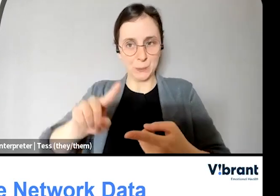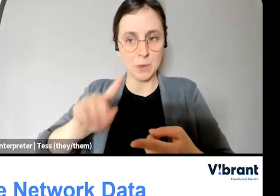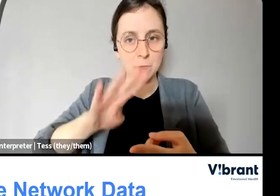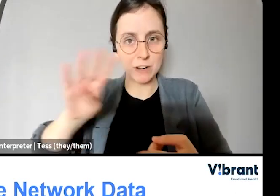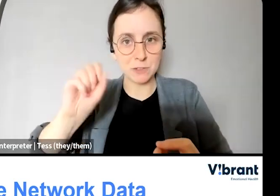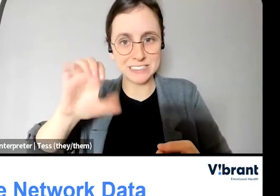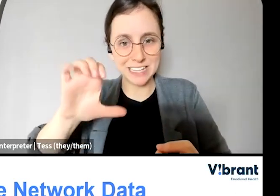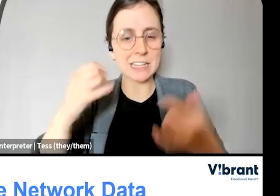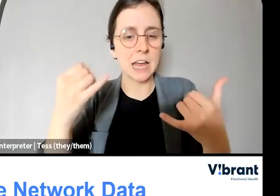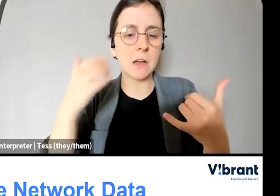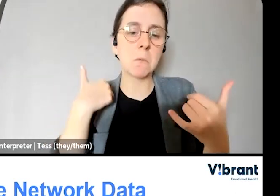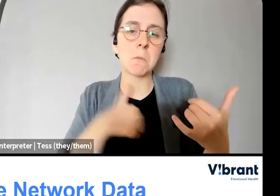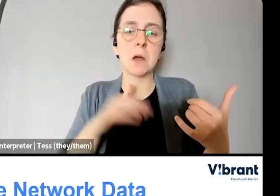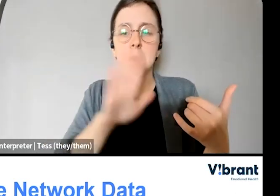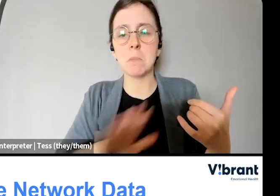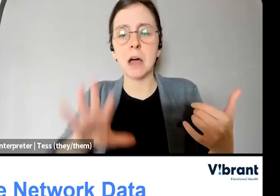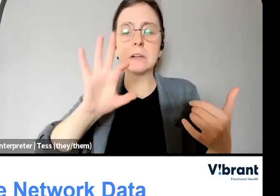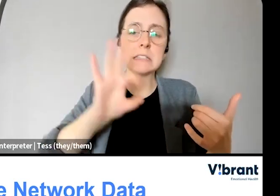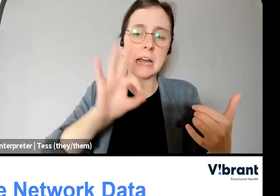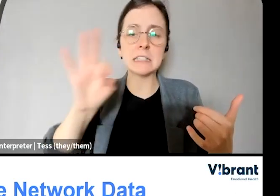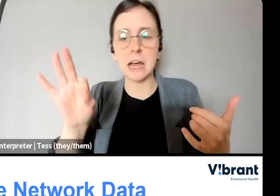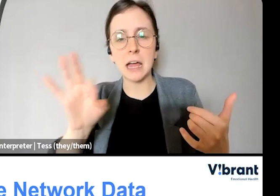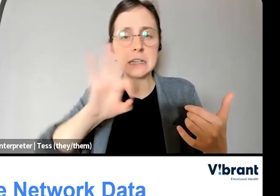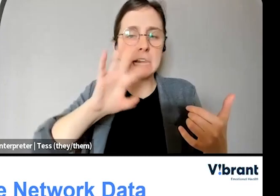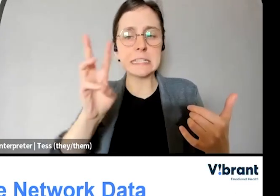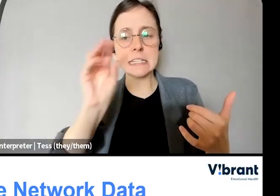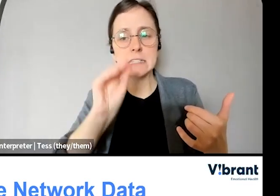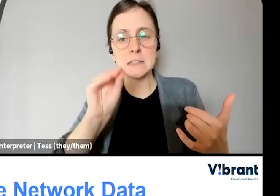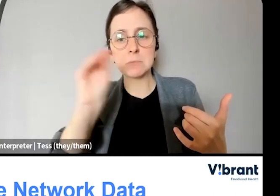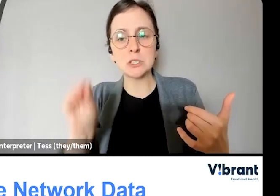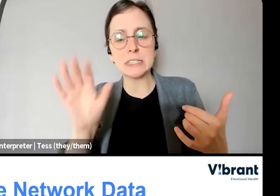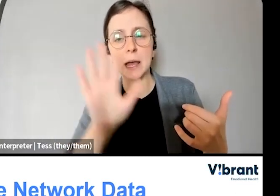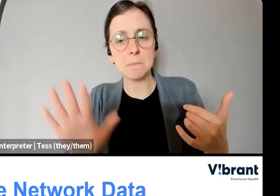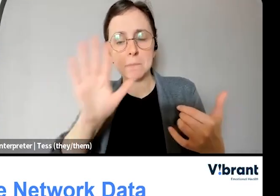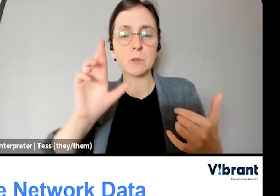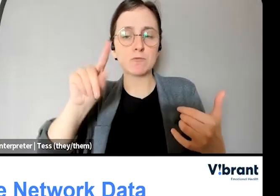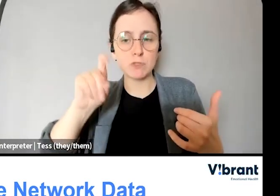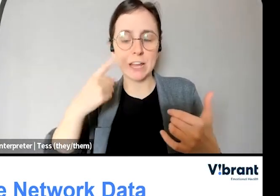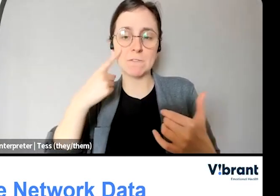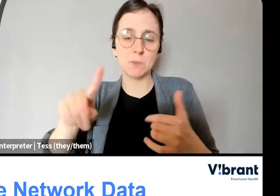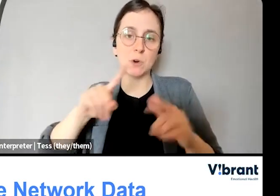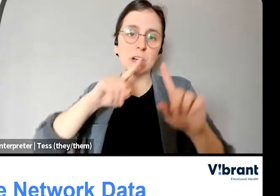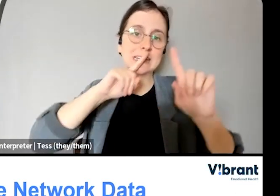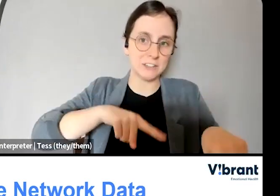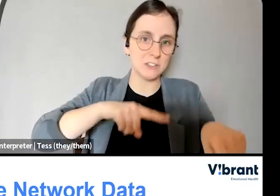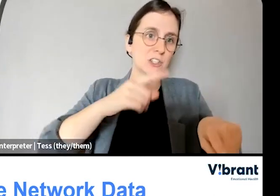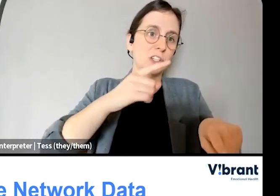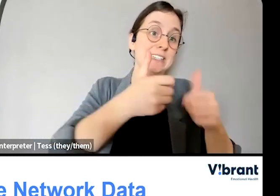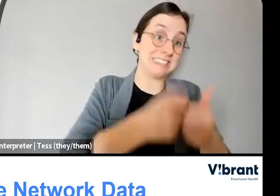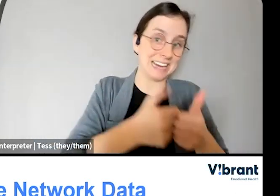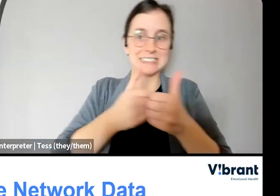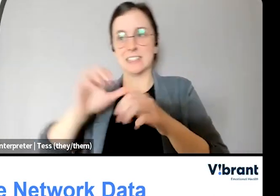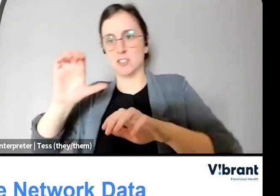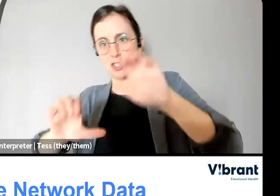99, 96% answer rate for chats and texts. Again, that's phenomenal considering that these are